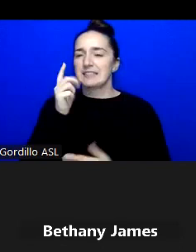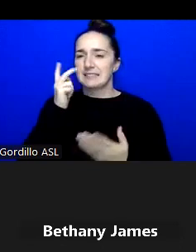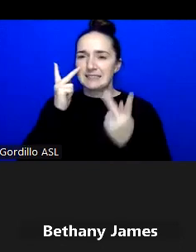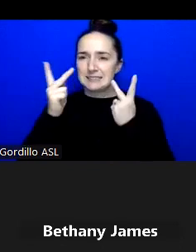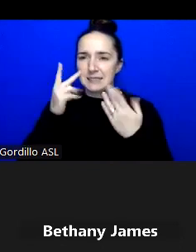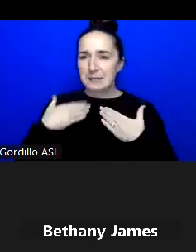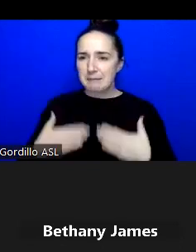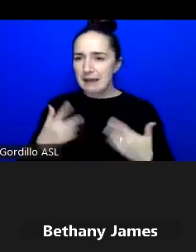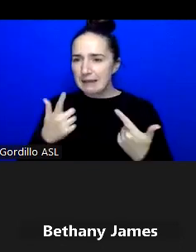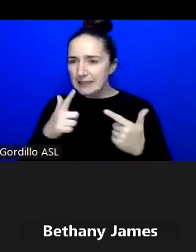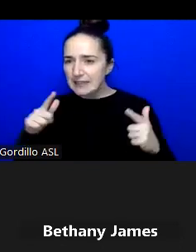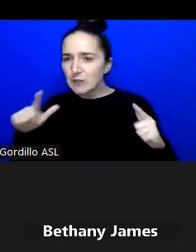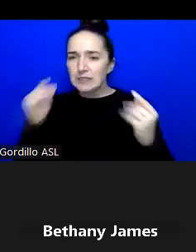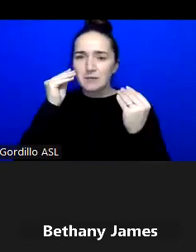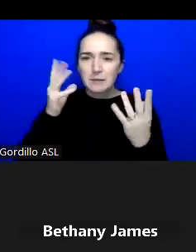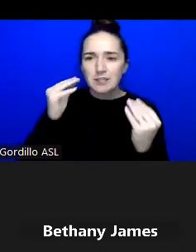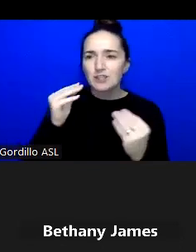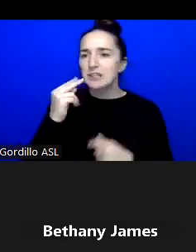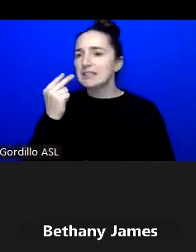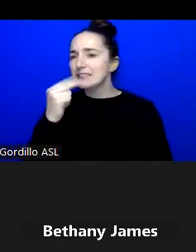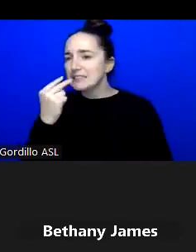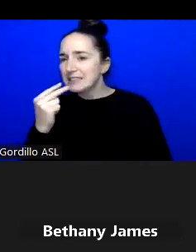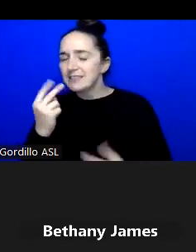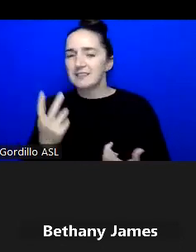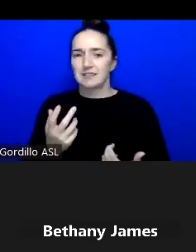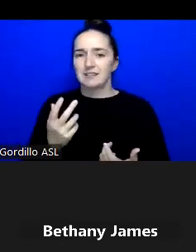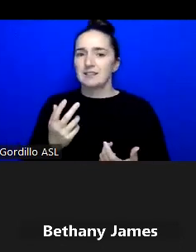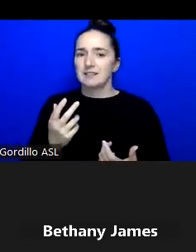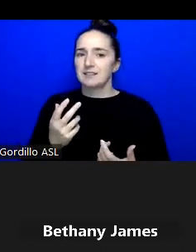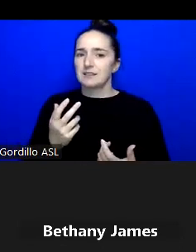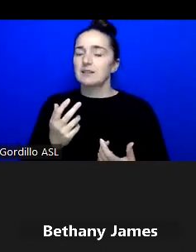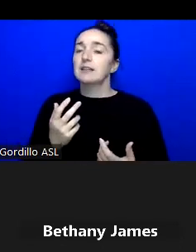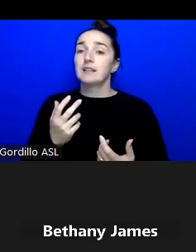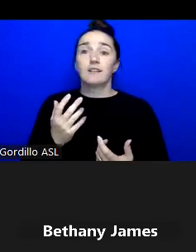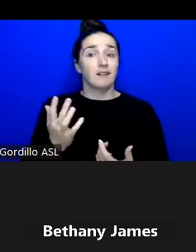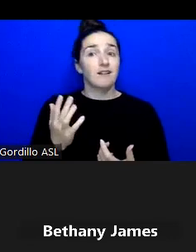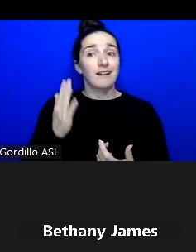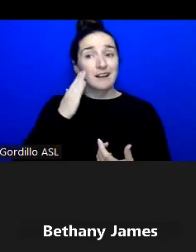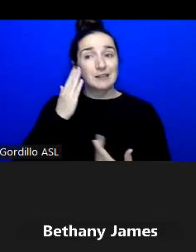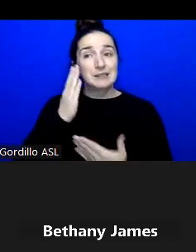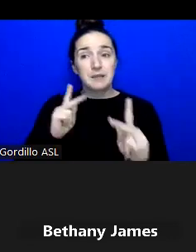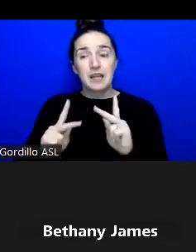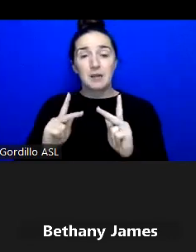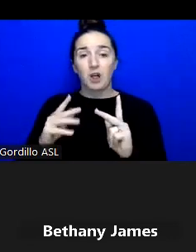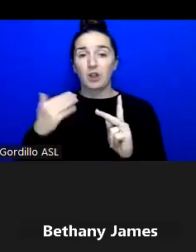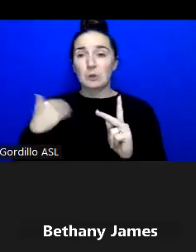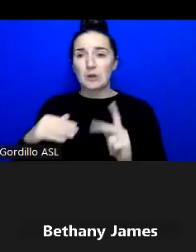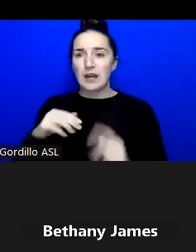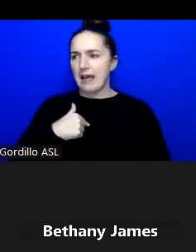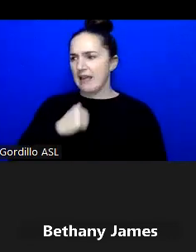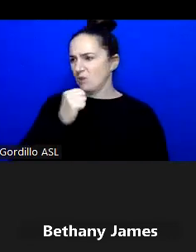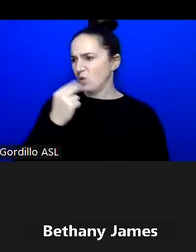information, we're getting those lip reading cues. Even folks who are insistent that they don't read lips, we all get those kind